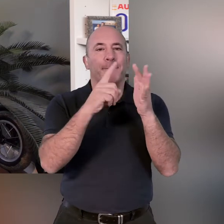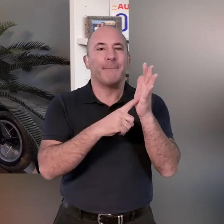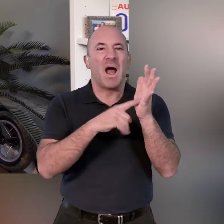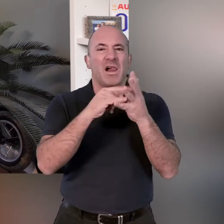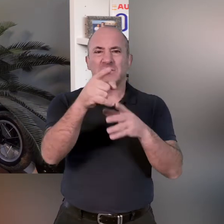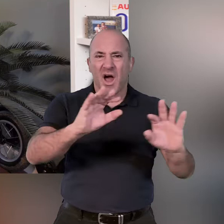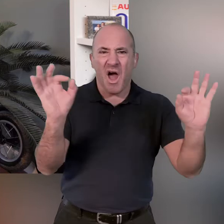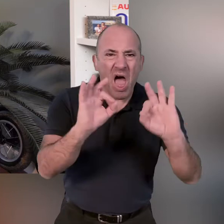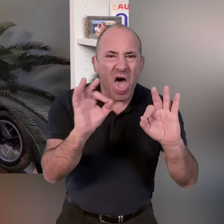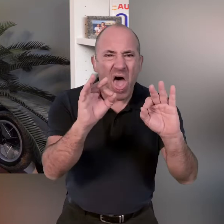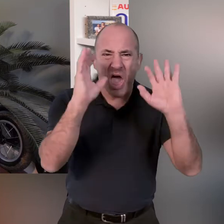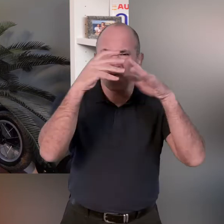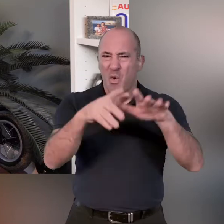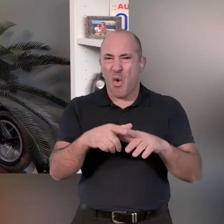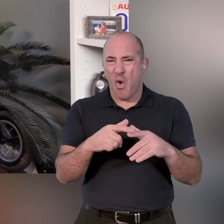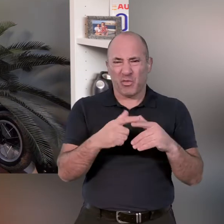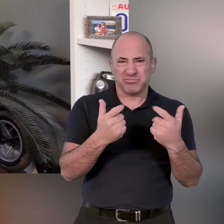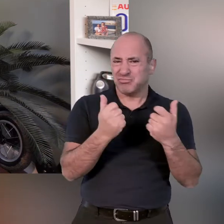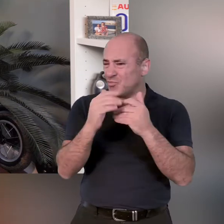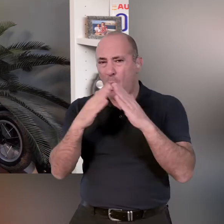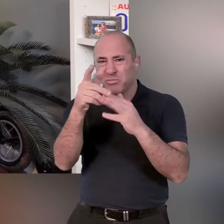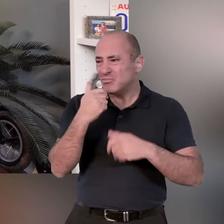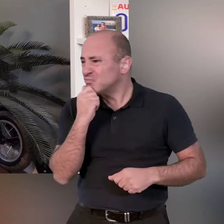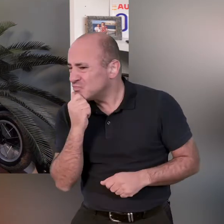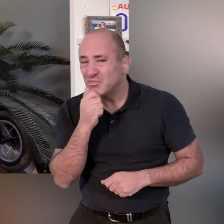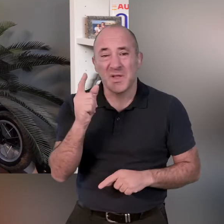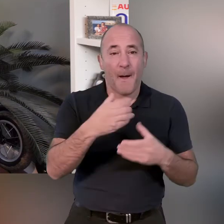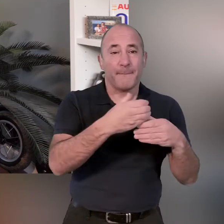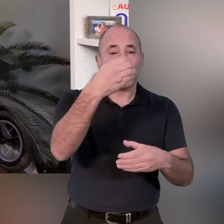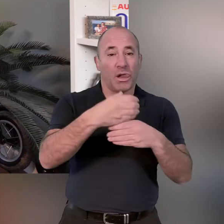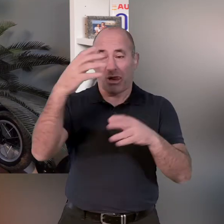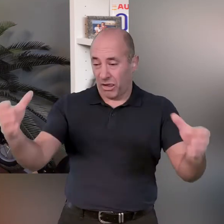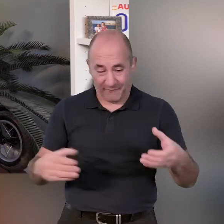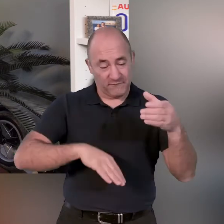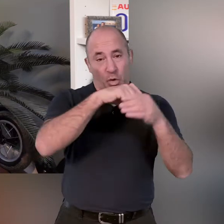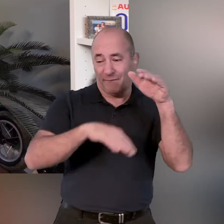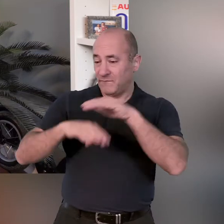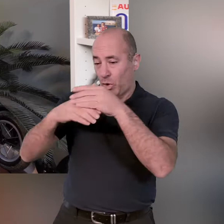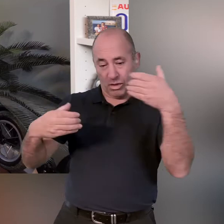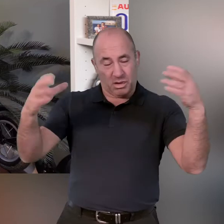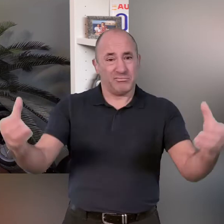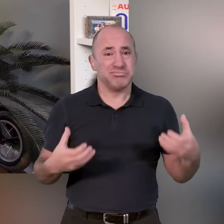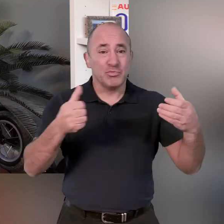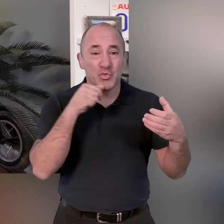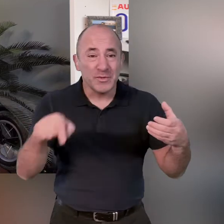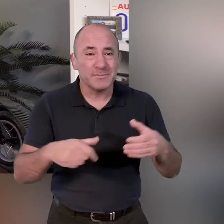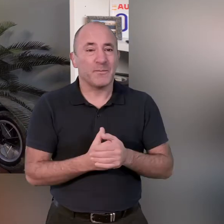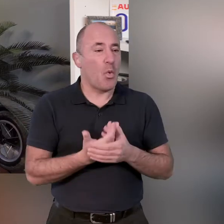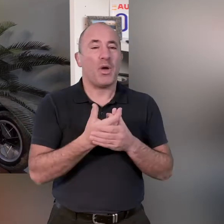not worry if you do not have a set of dumbbells, because you can have whatever you can find around the house. So if that's 2 drink bottles filled